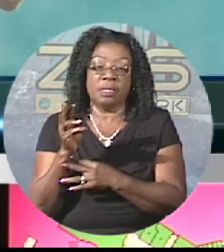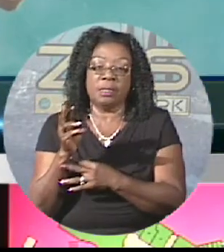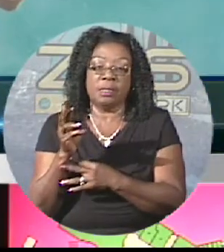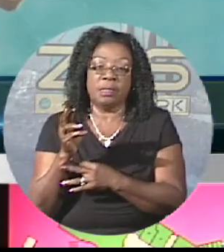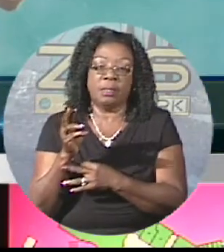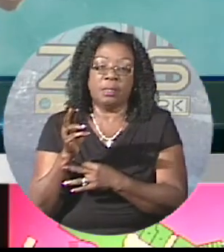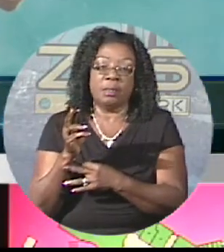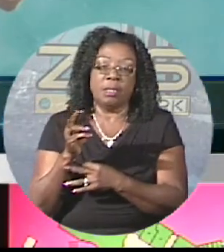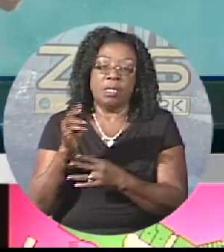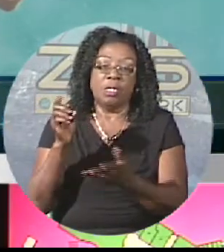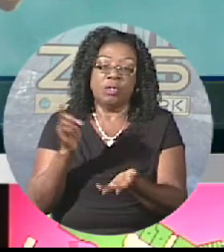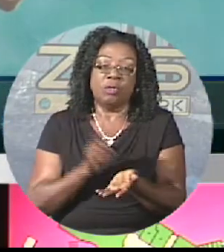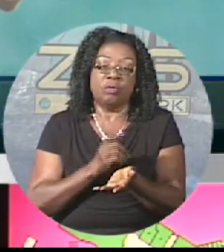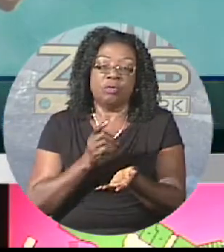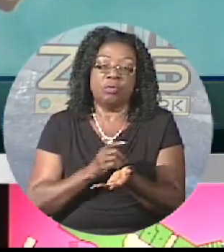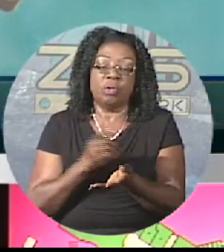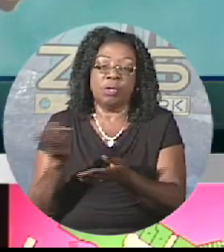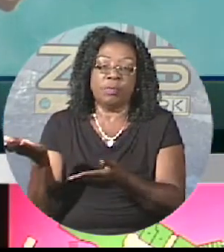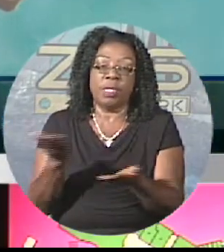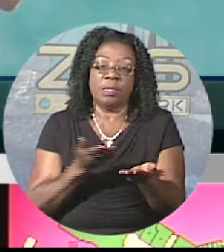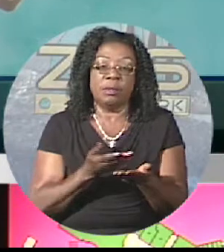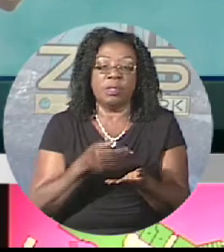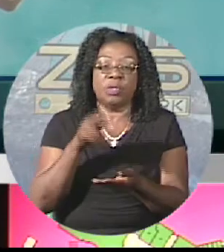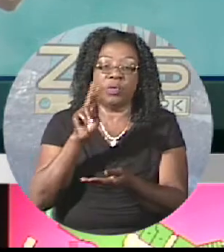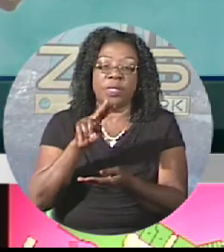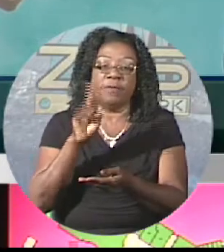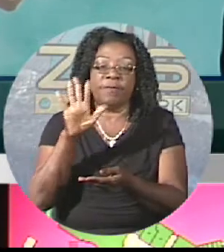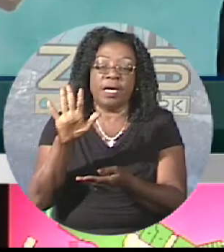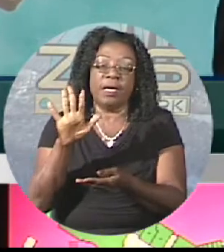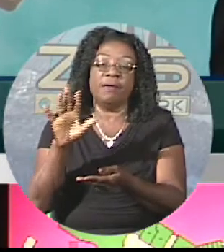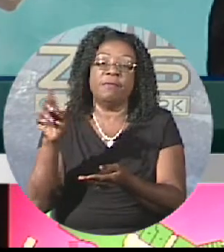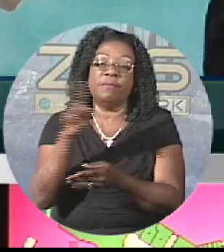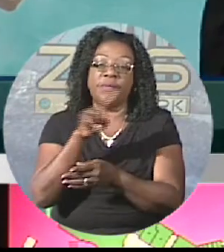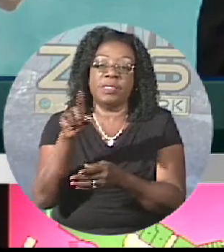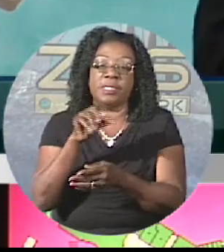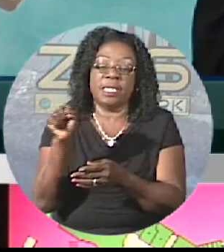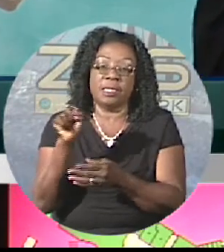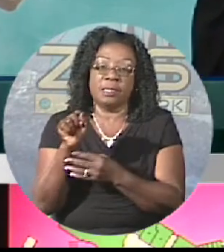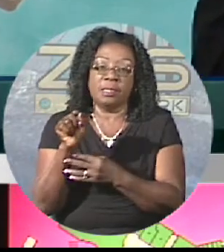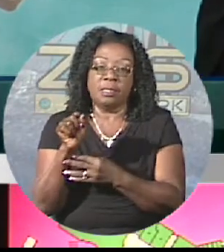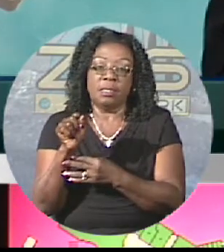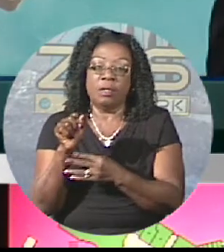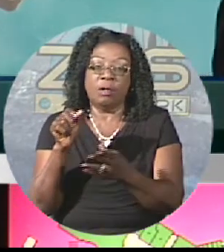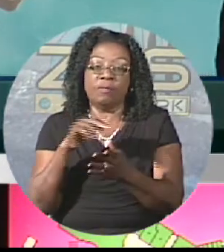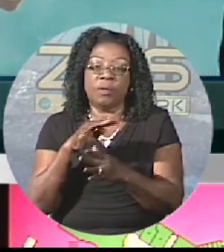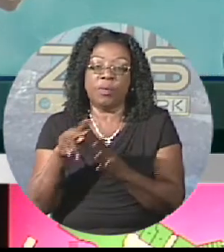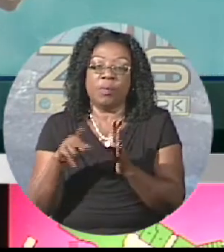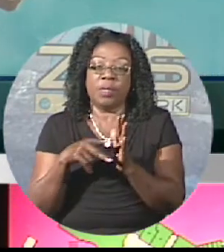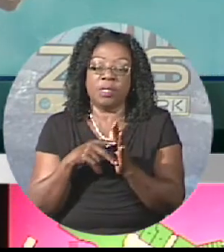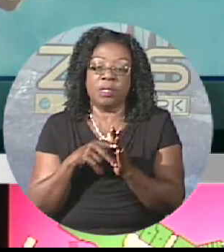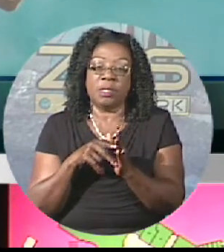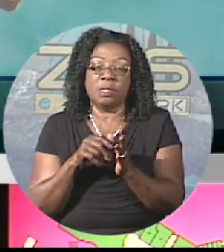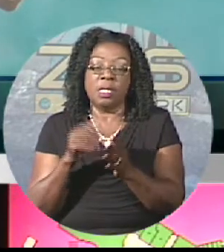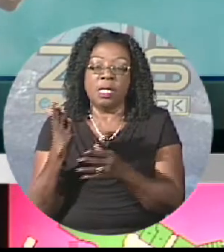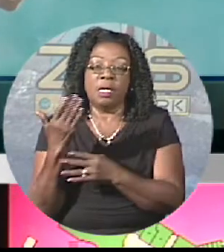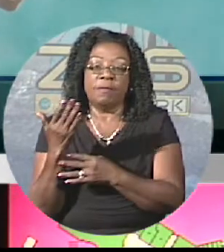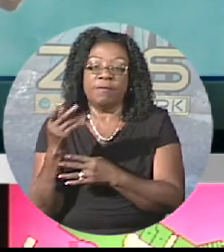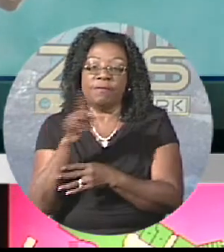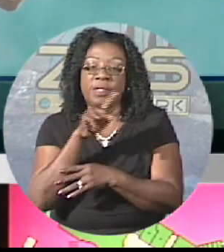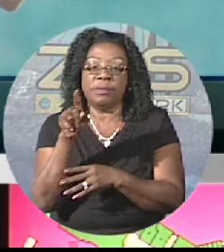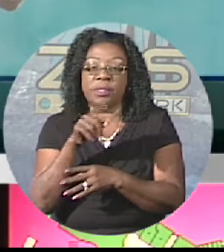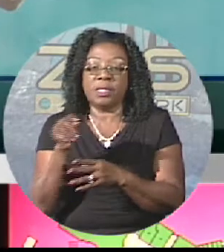2016, drug offenders comprised 25% of the remanded population and